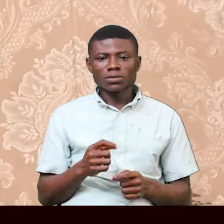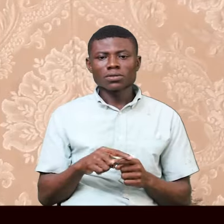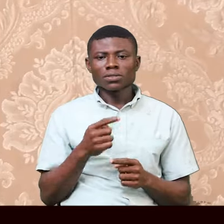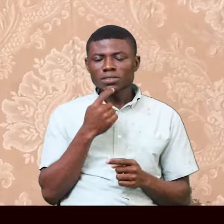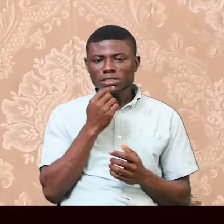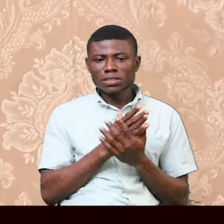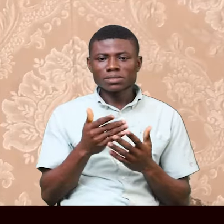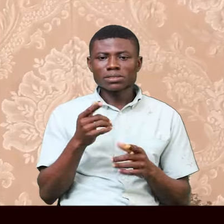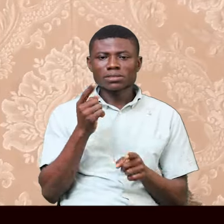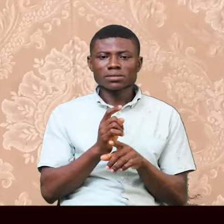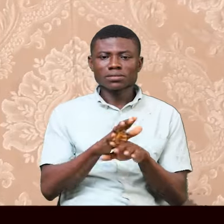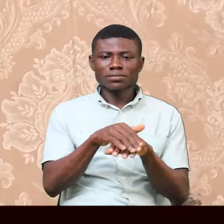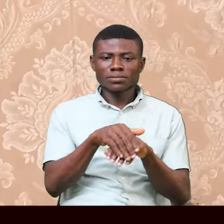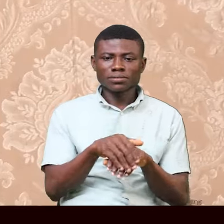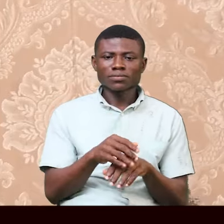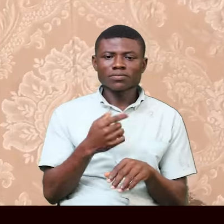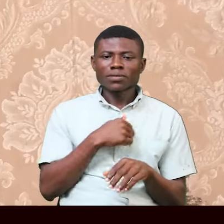be pretense.